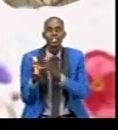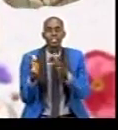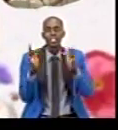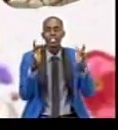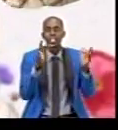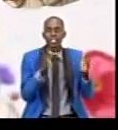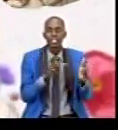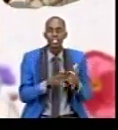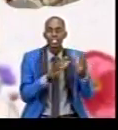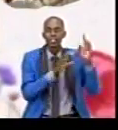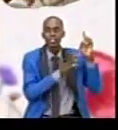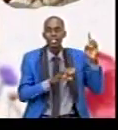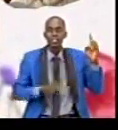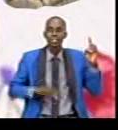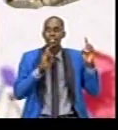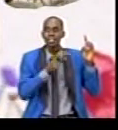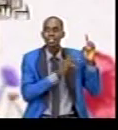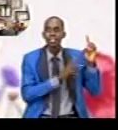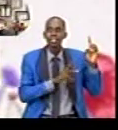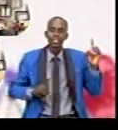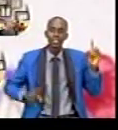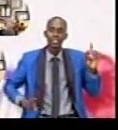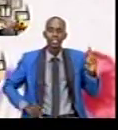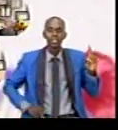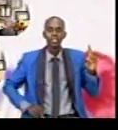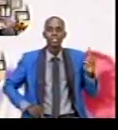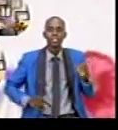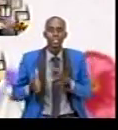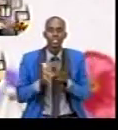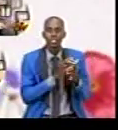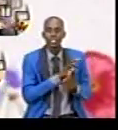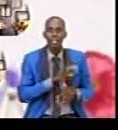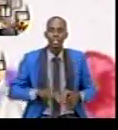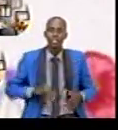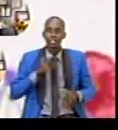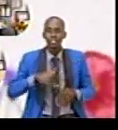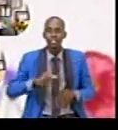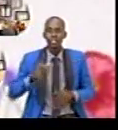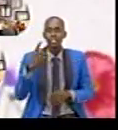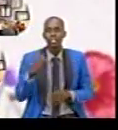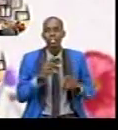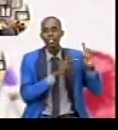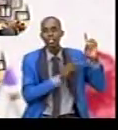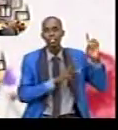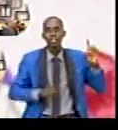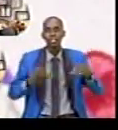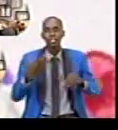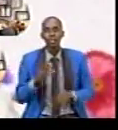Jesus Christ is still.